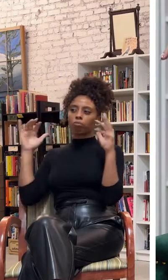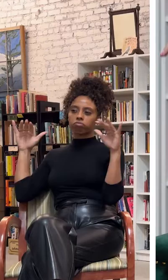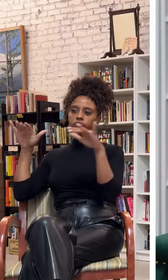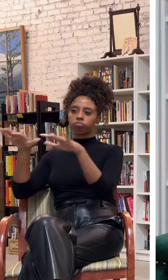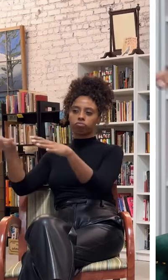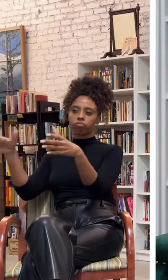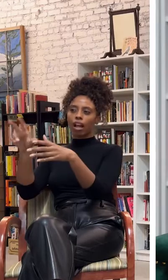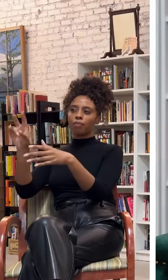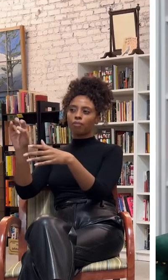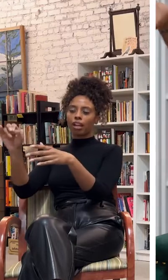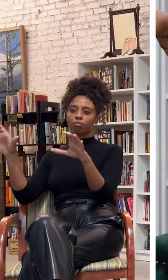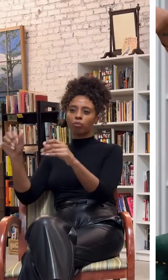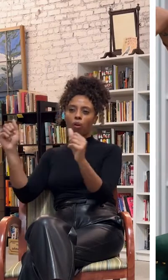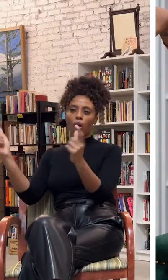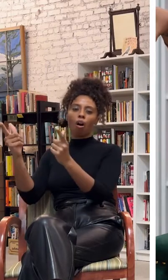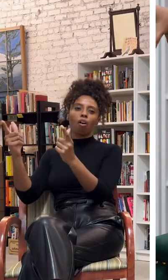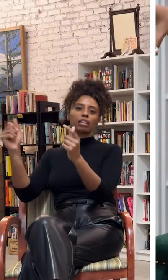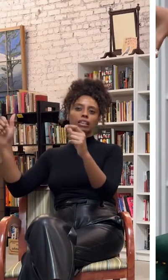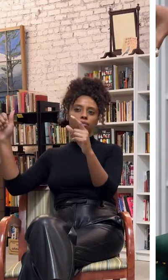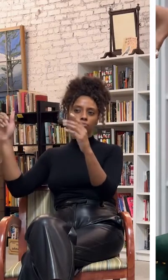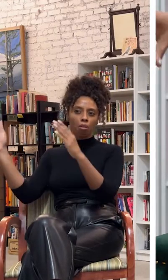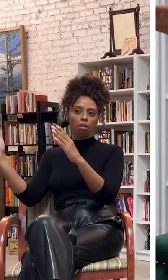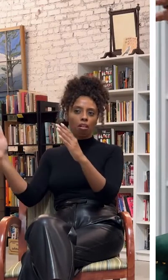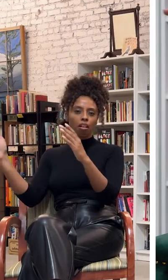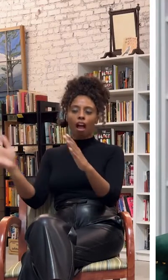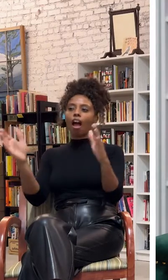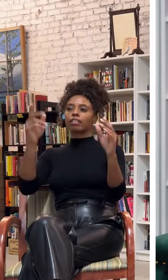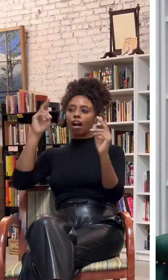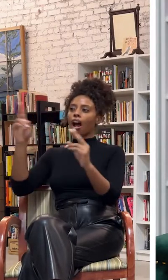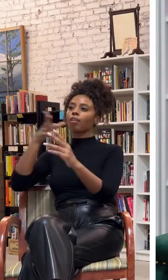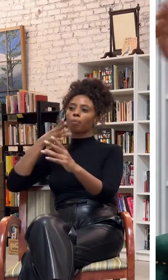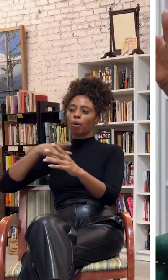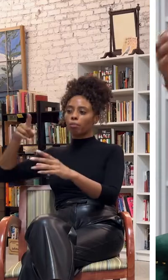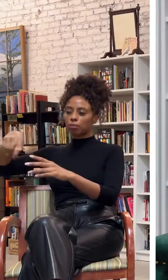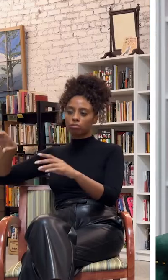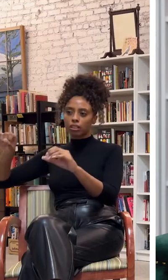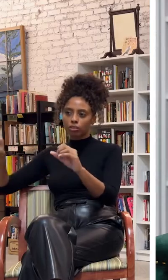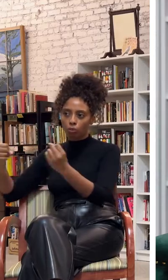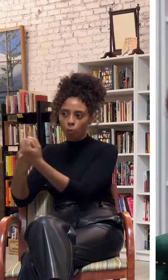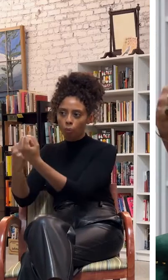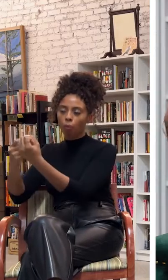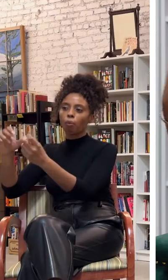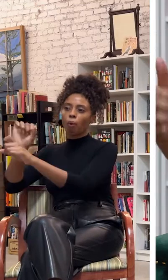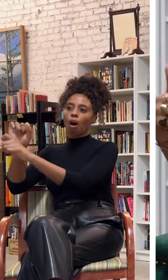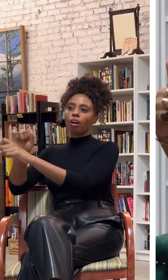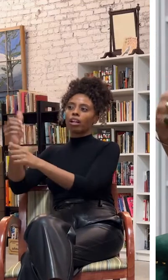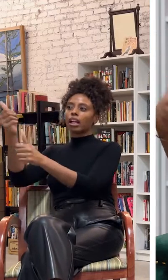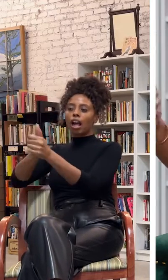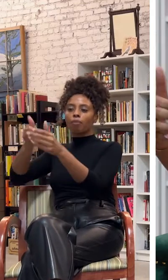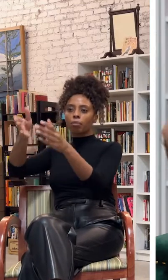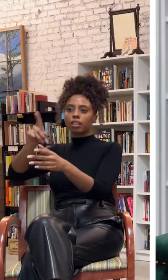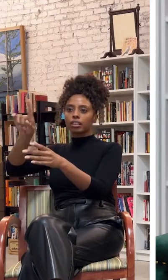this planning to honor the women that had done all of this work. And it was done in a way where each person was literally articulating, how did